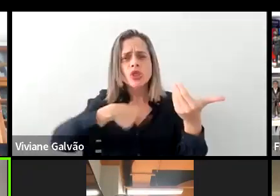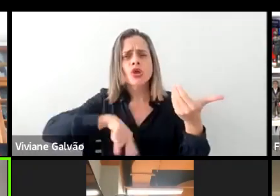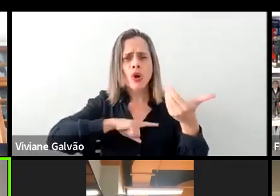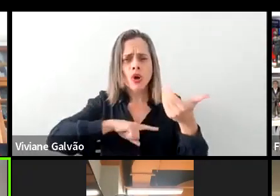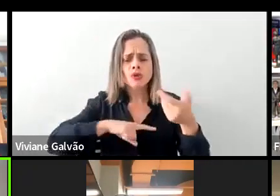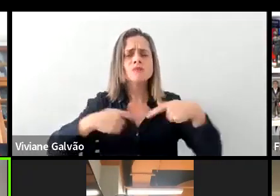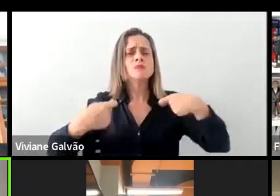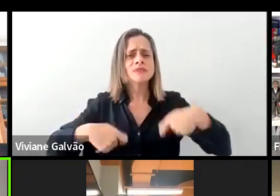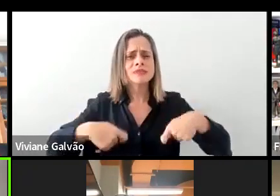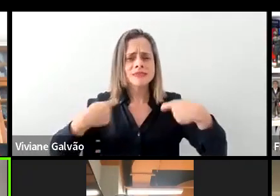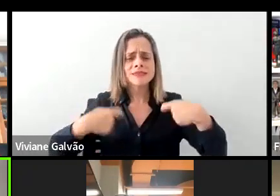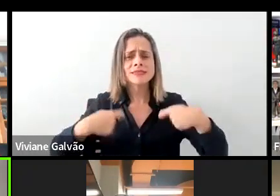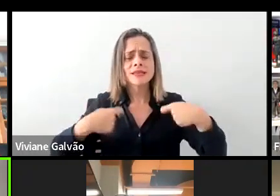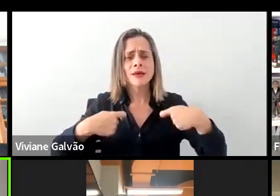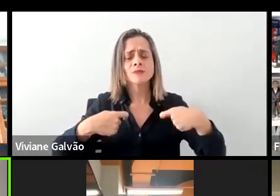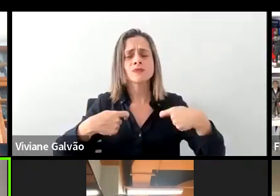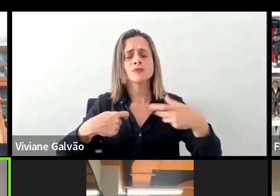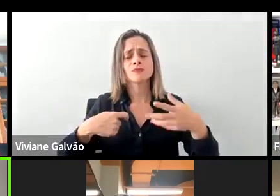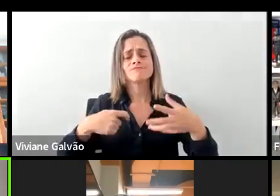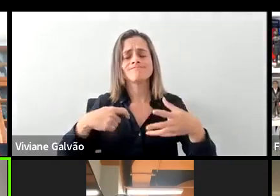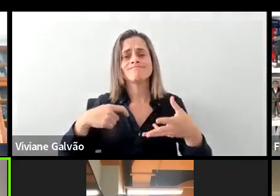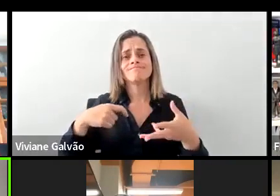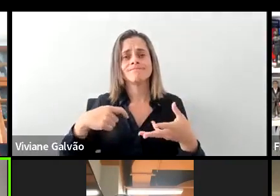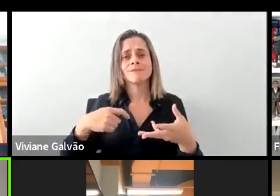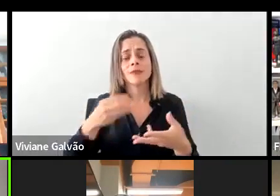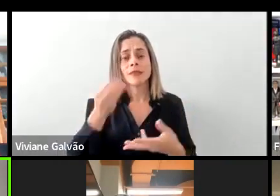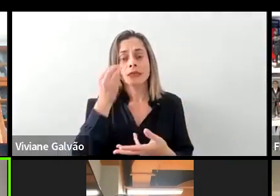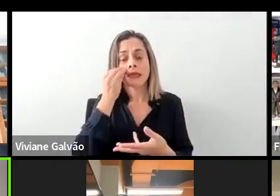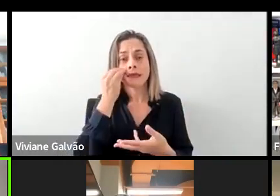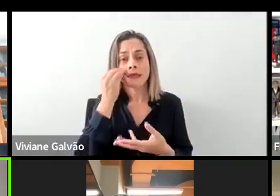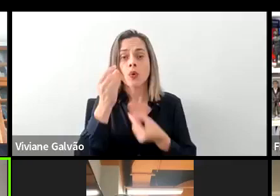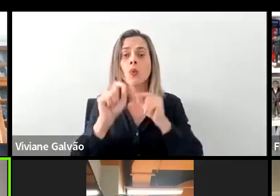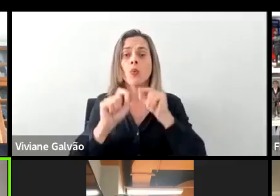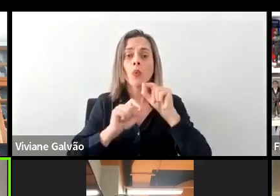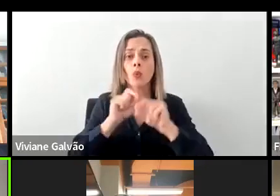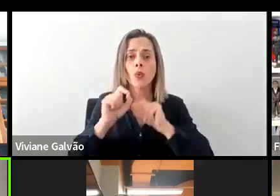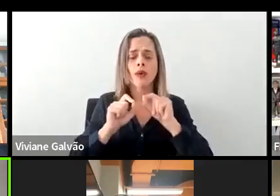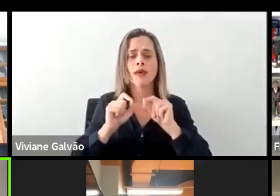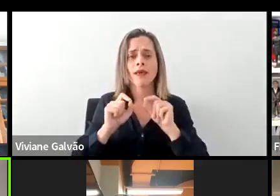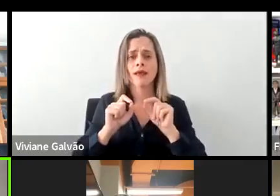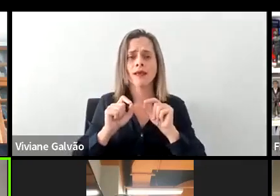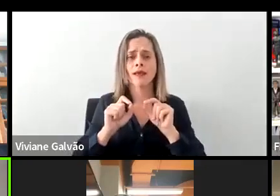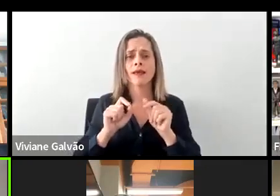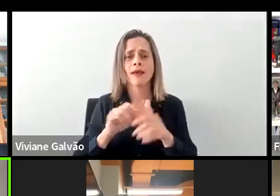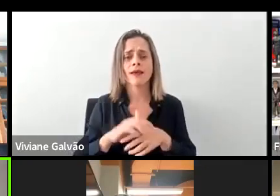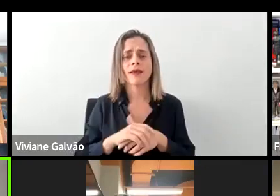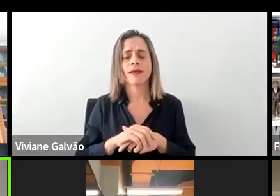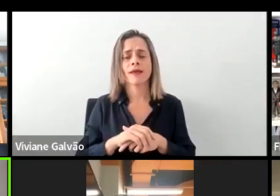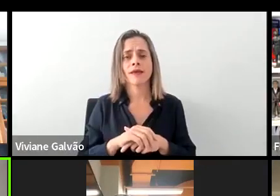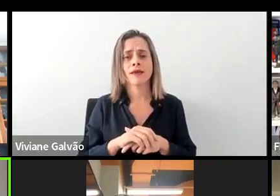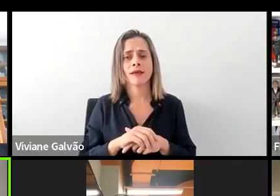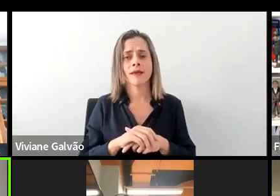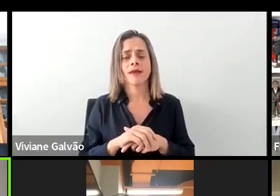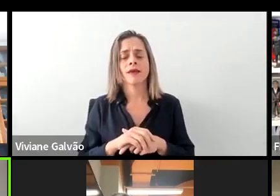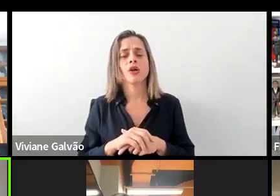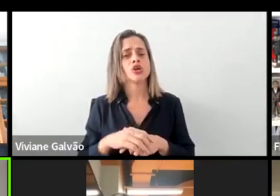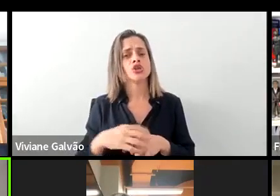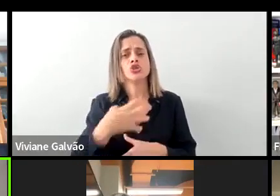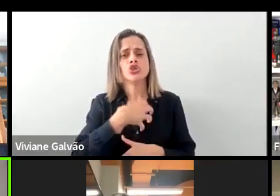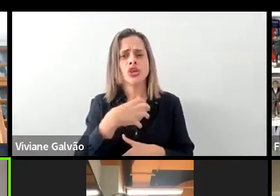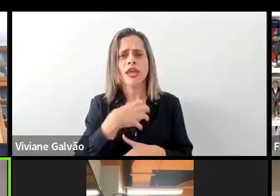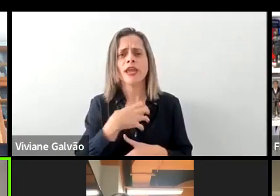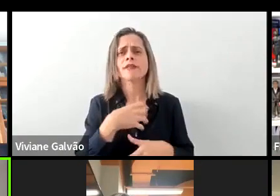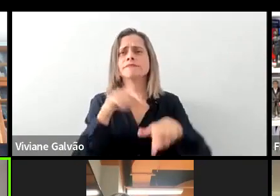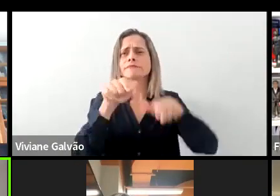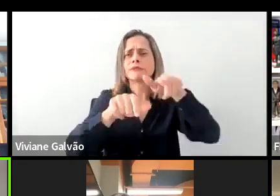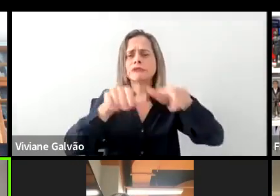be mitigated or ended by forms of cooperation, forms of collaboration, forms of communal activity of one